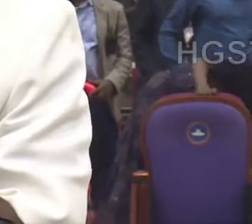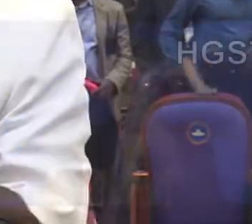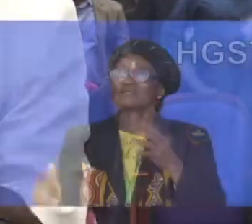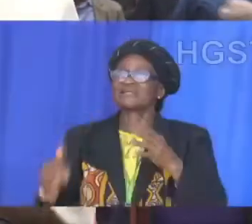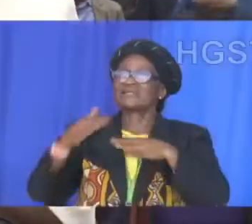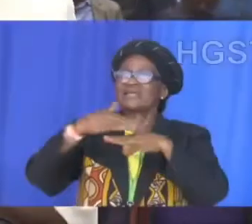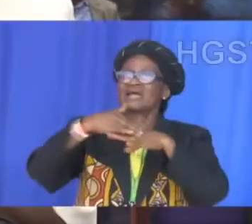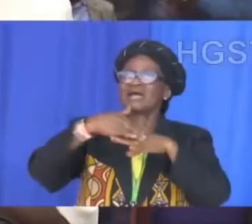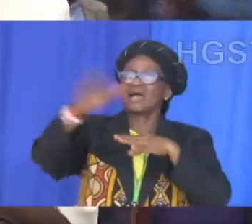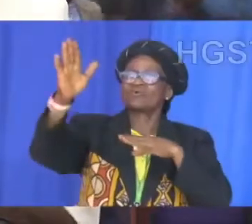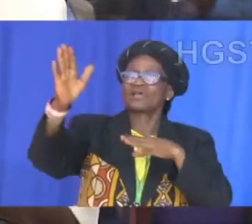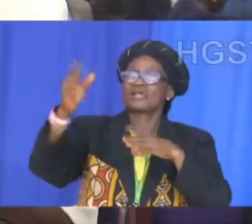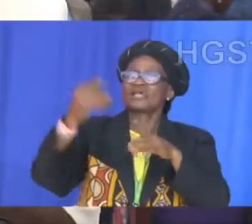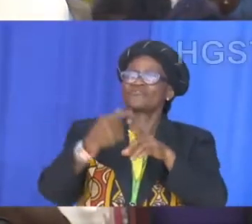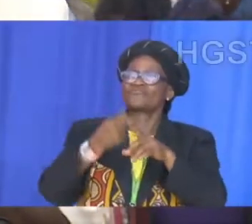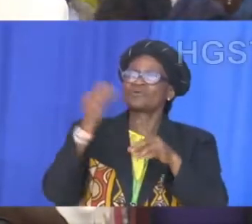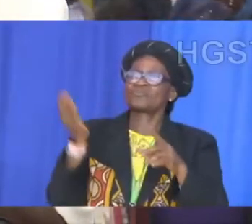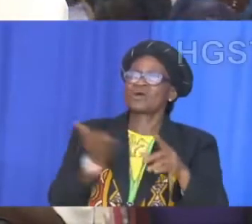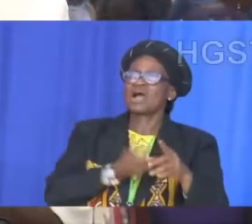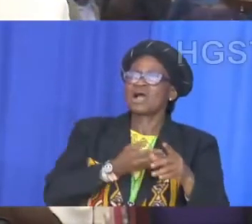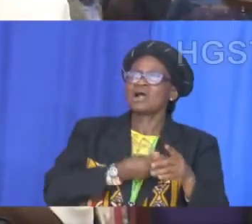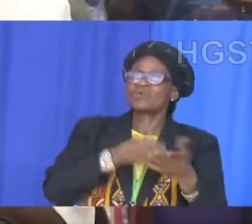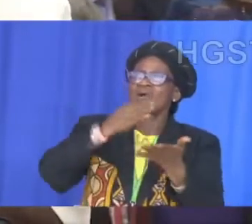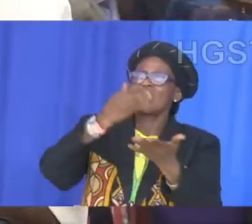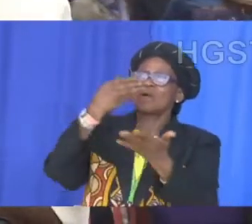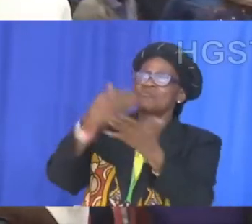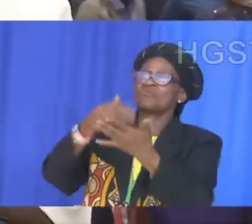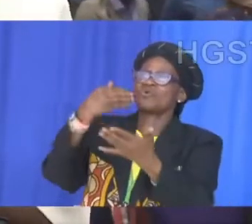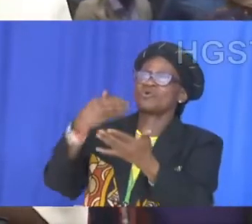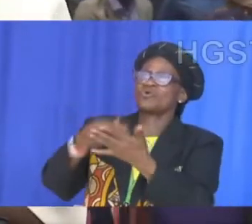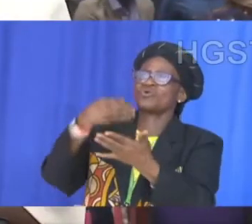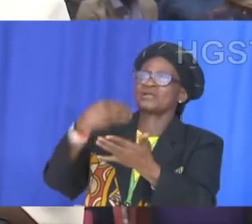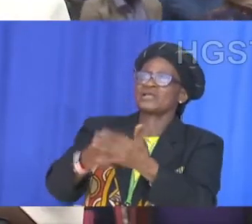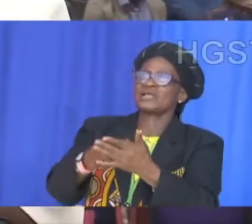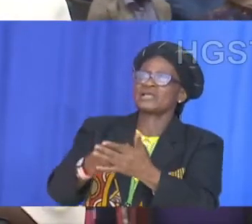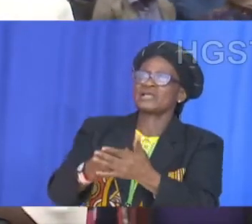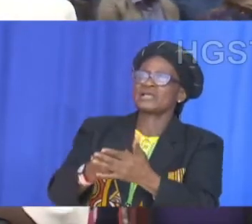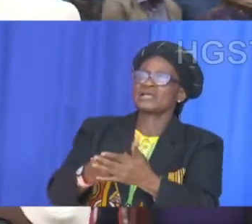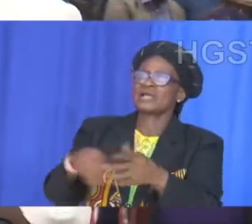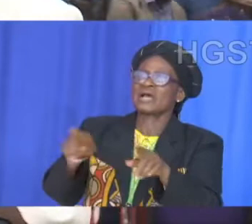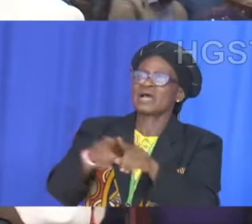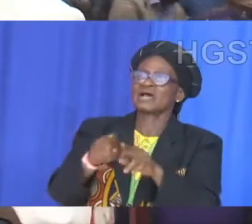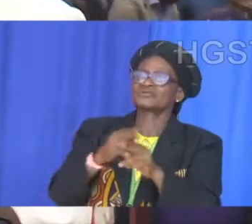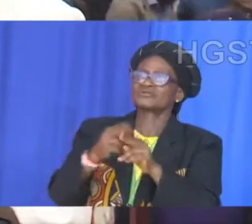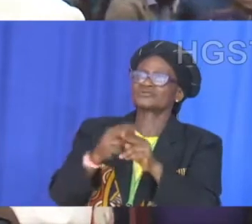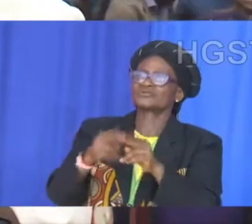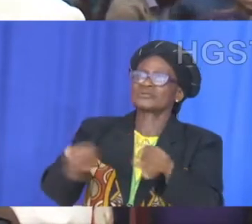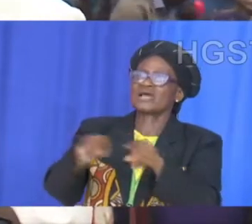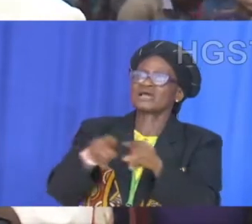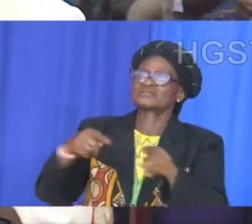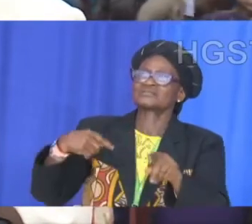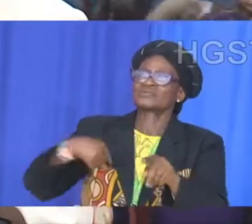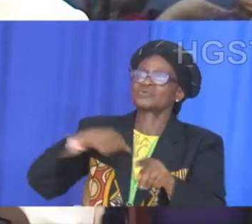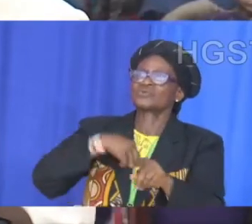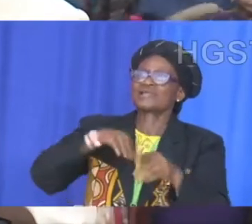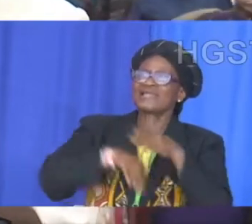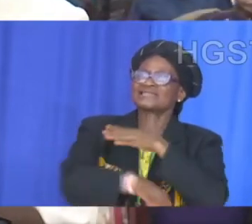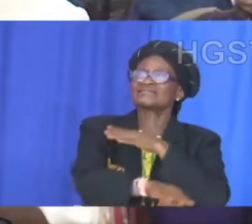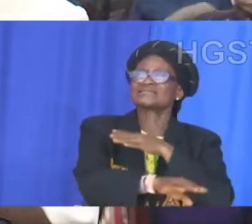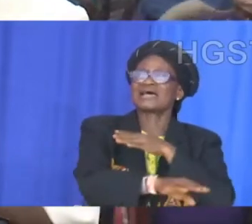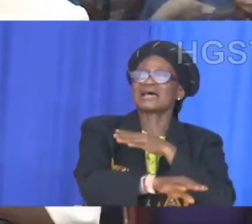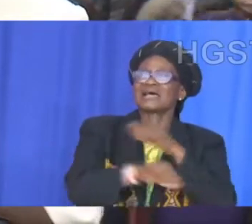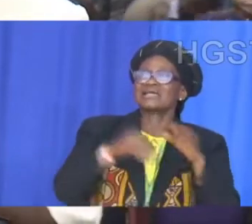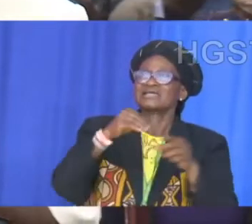So the first thing we do, as soon as we enter the new year, we give an offering to God. And with that offering, we enter